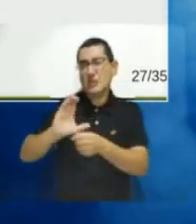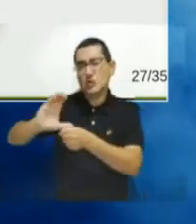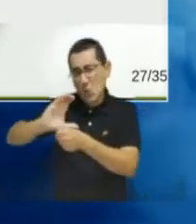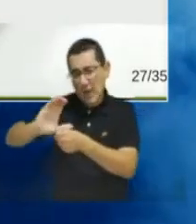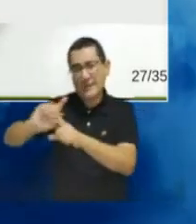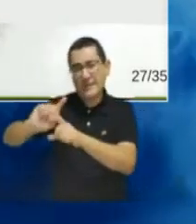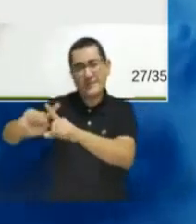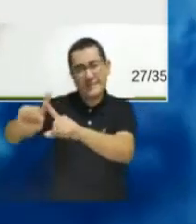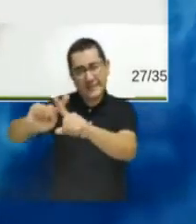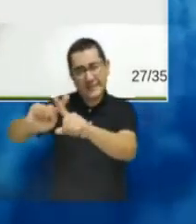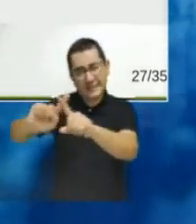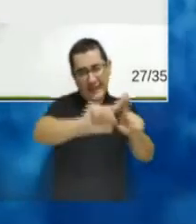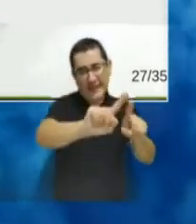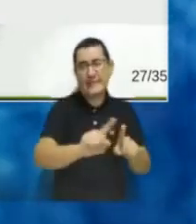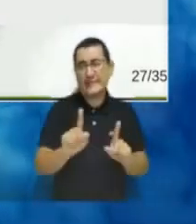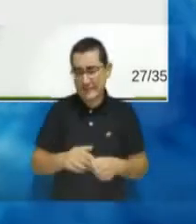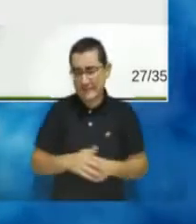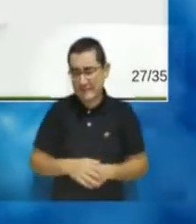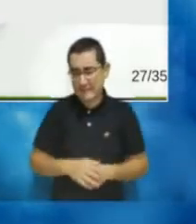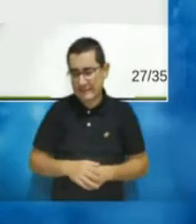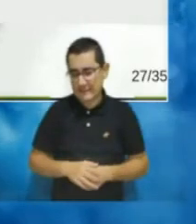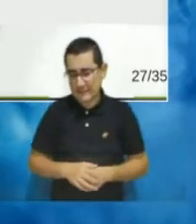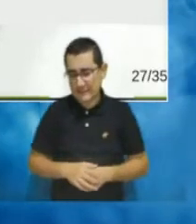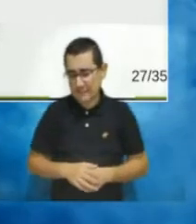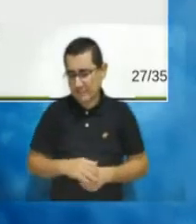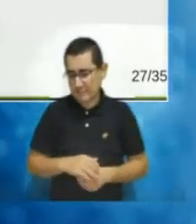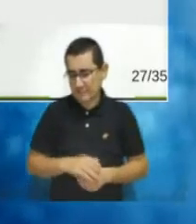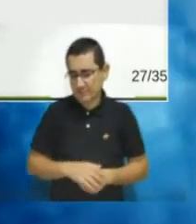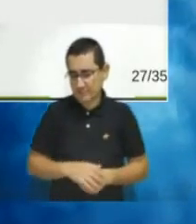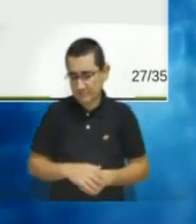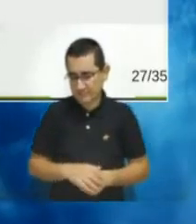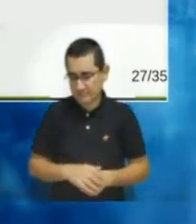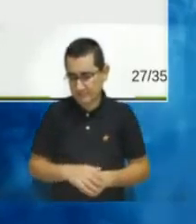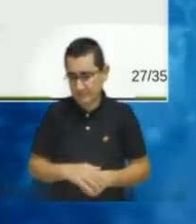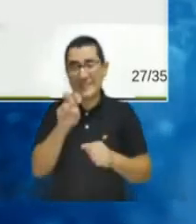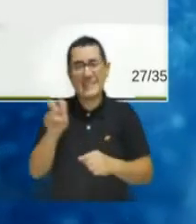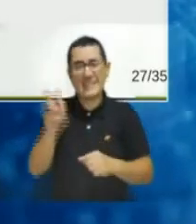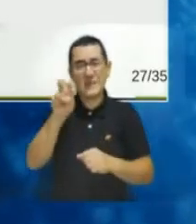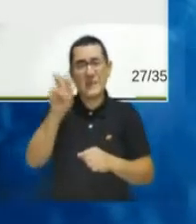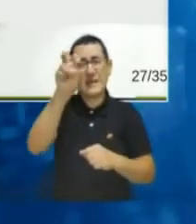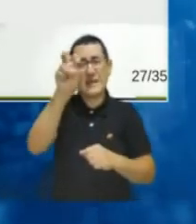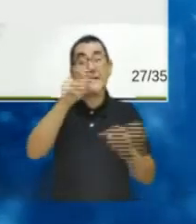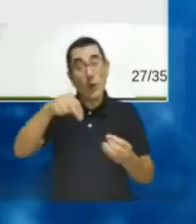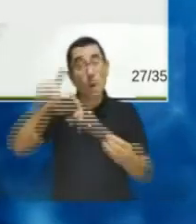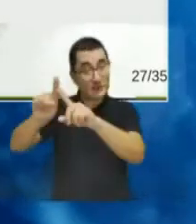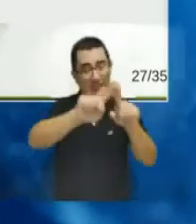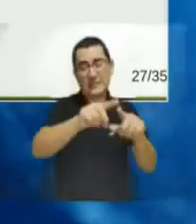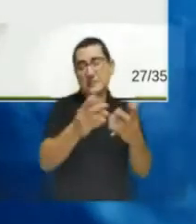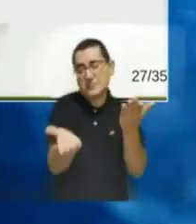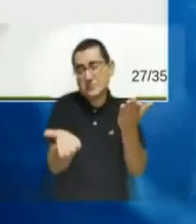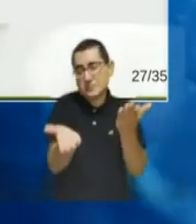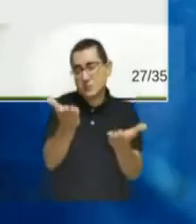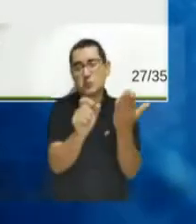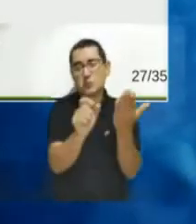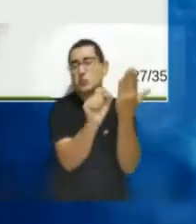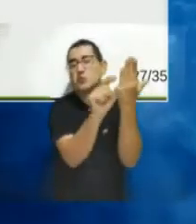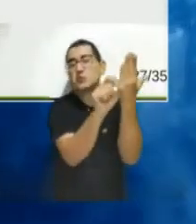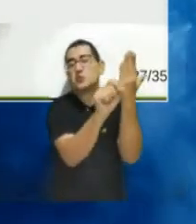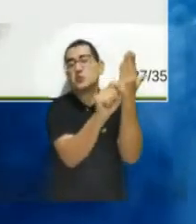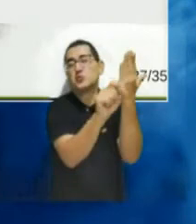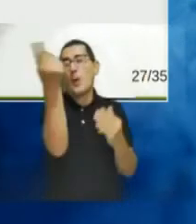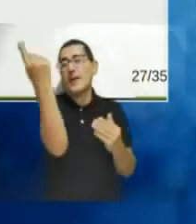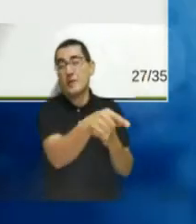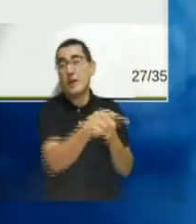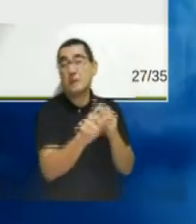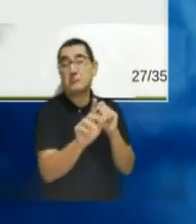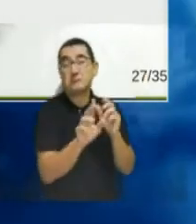cities and other educational levels. So then we have, you